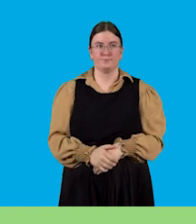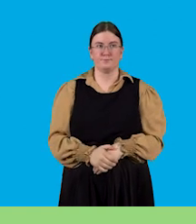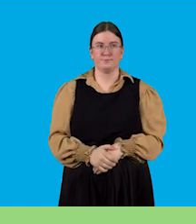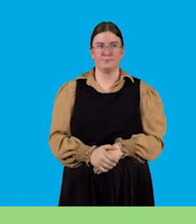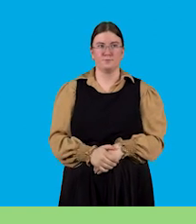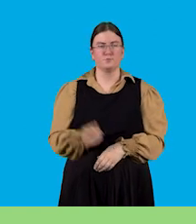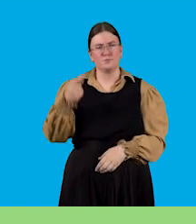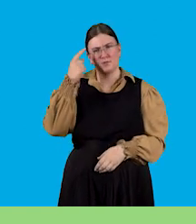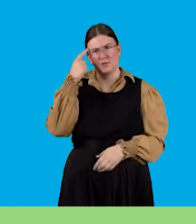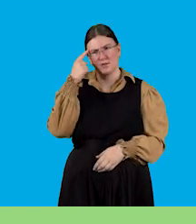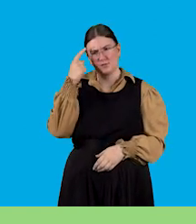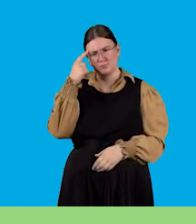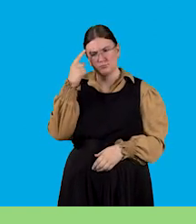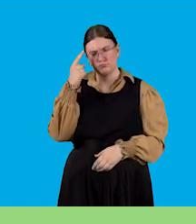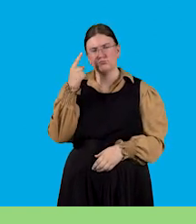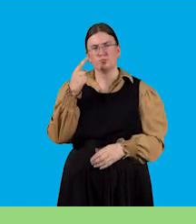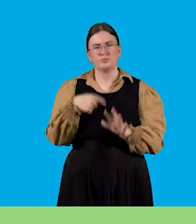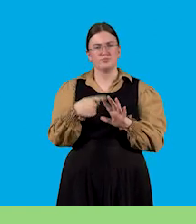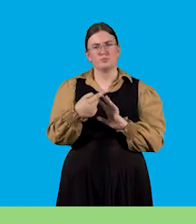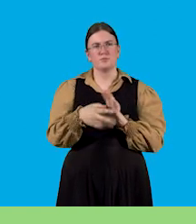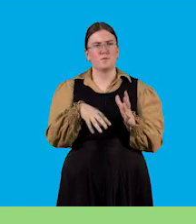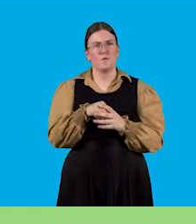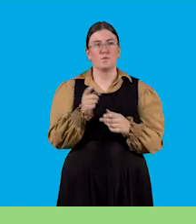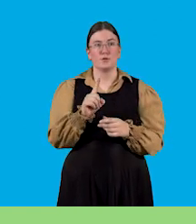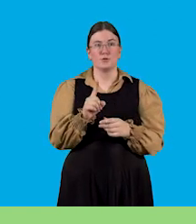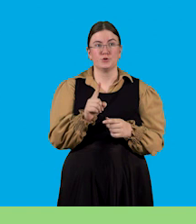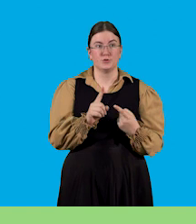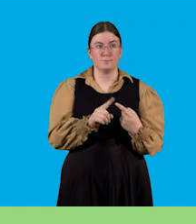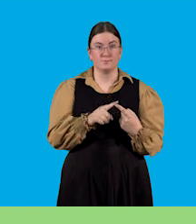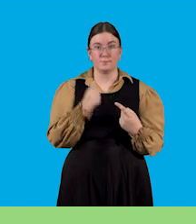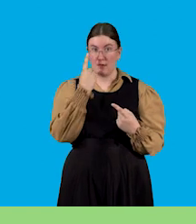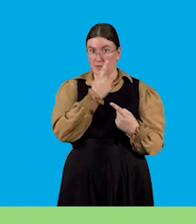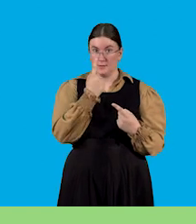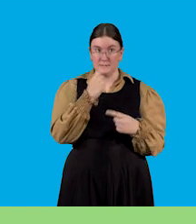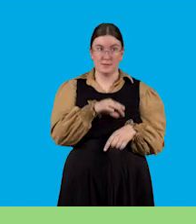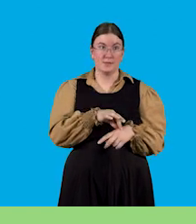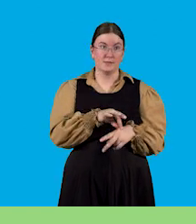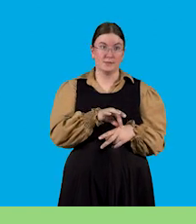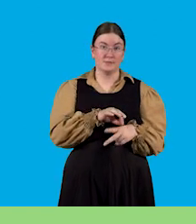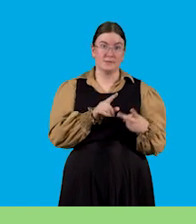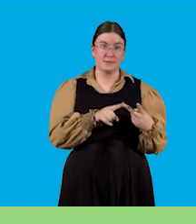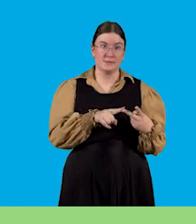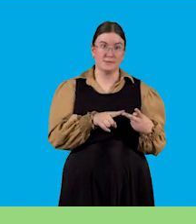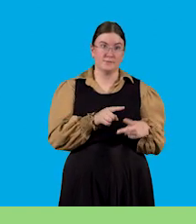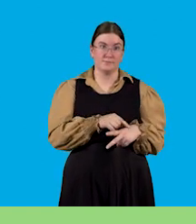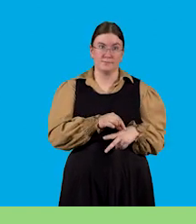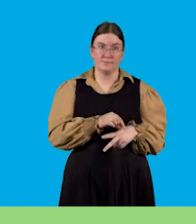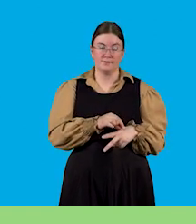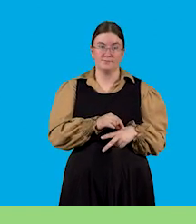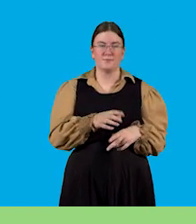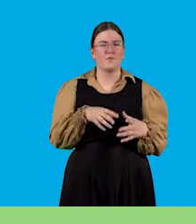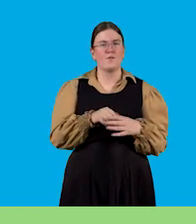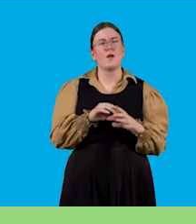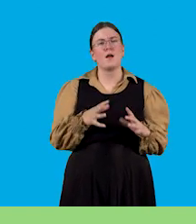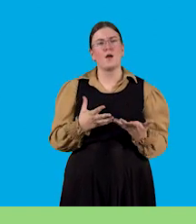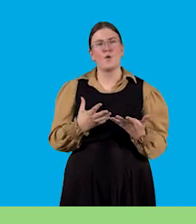which sense organs would be involved? We have the eyes and the skin. How are the eyes